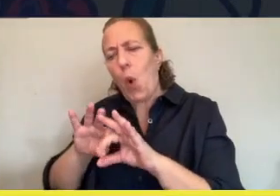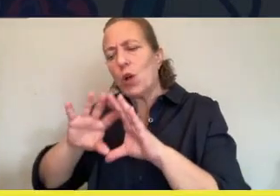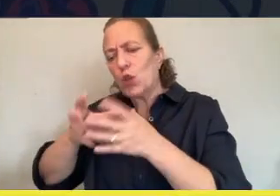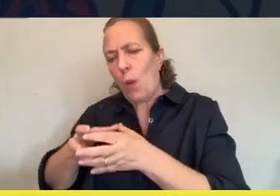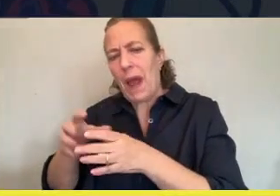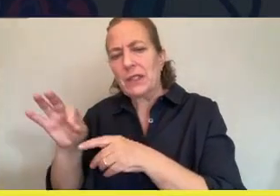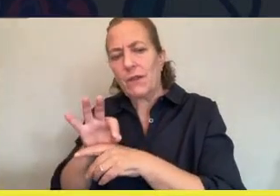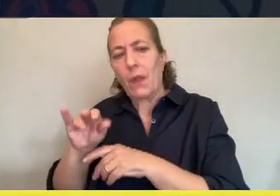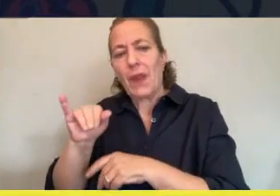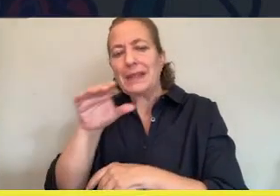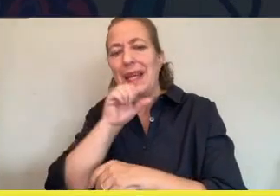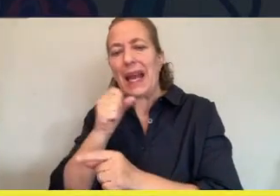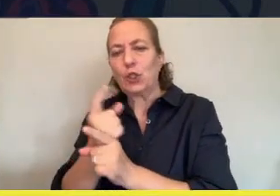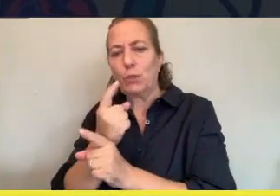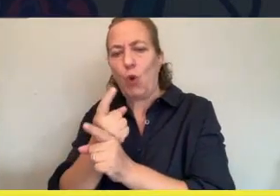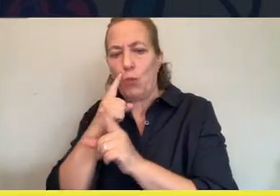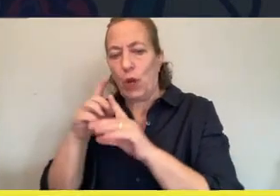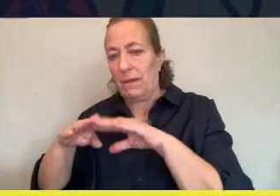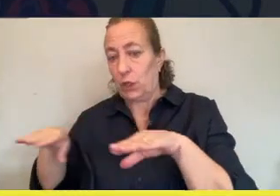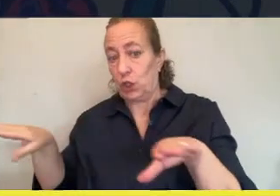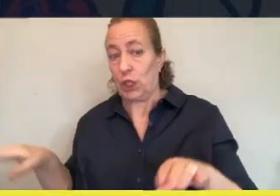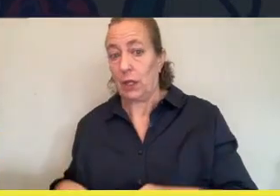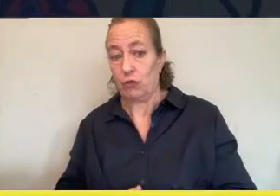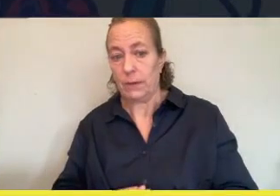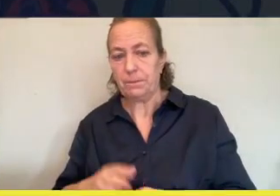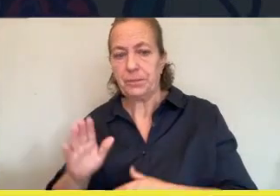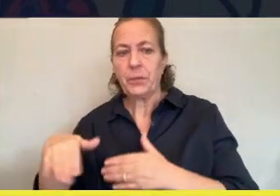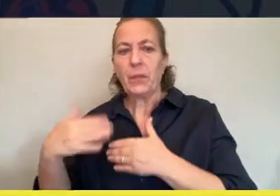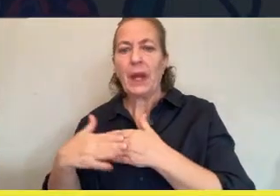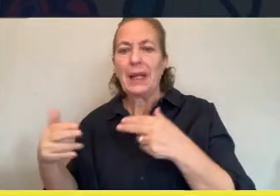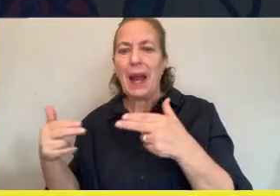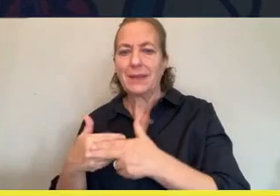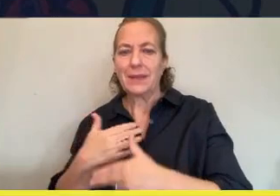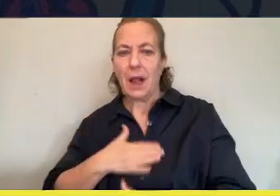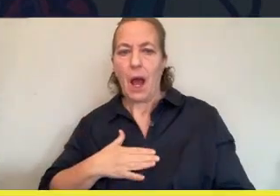for children. Next slide, please.